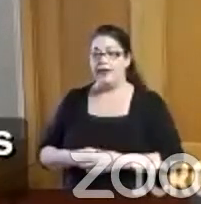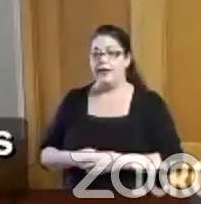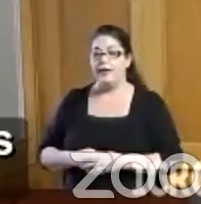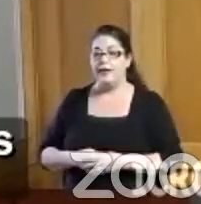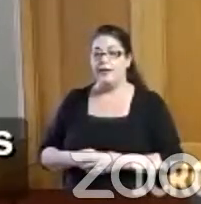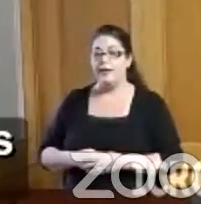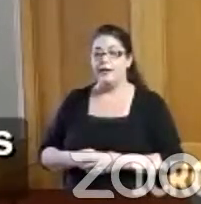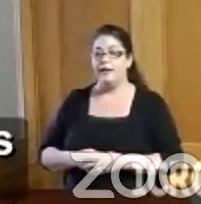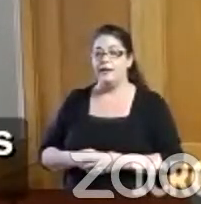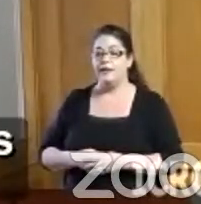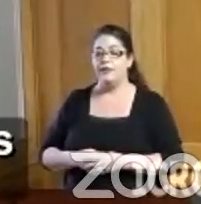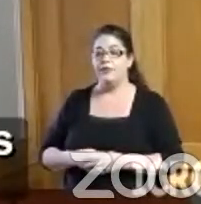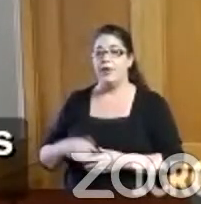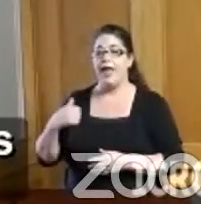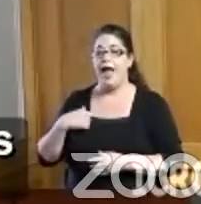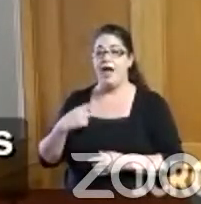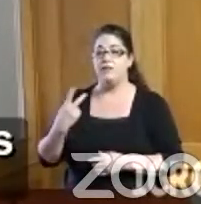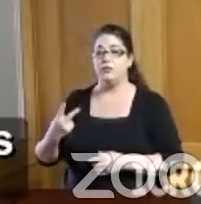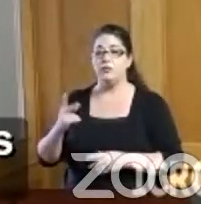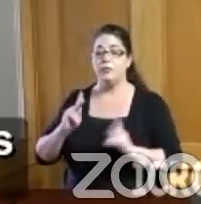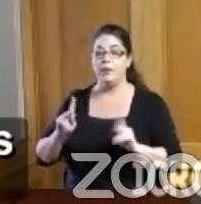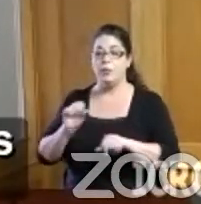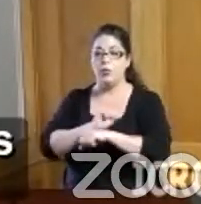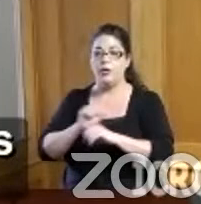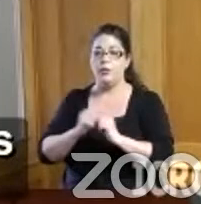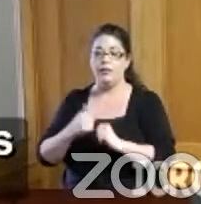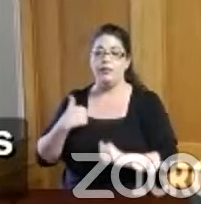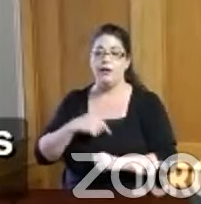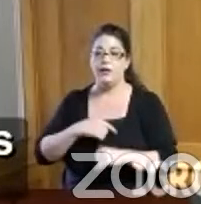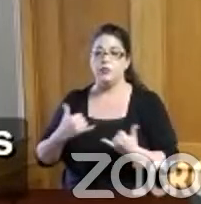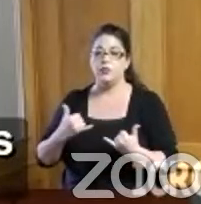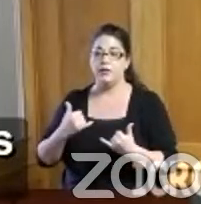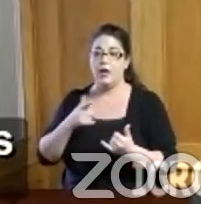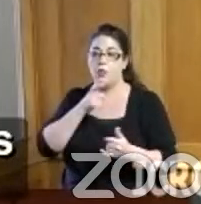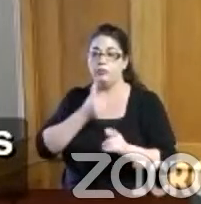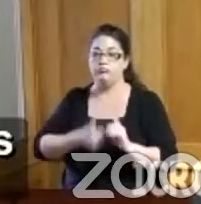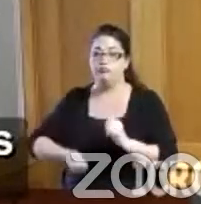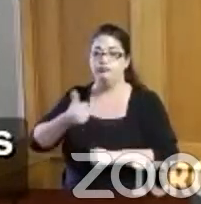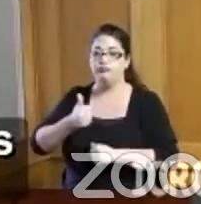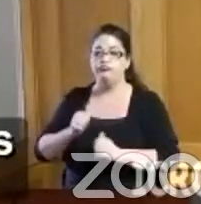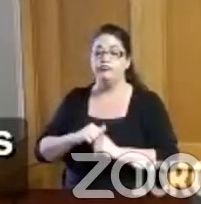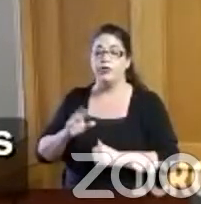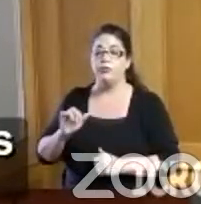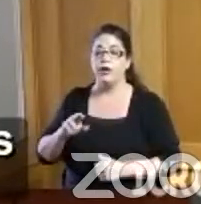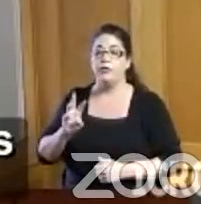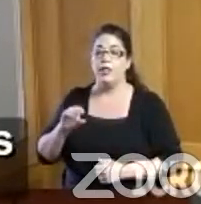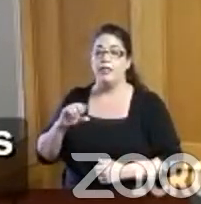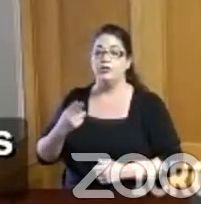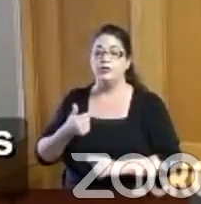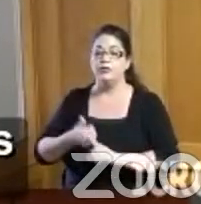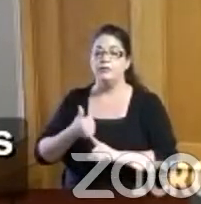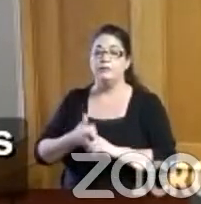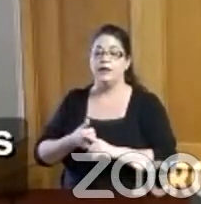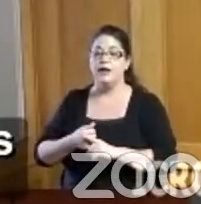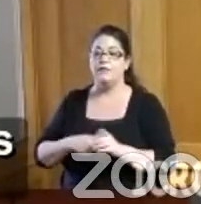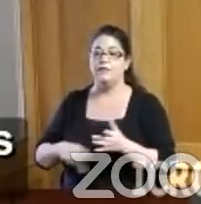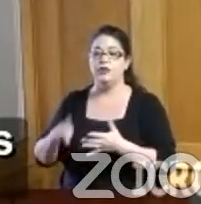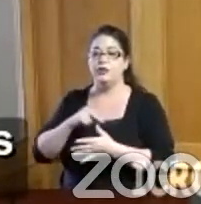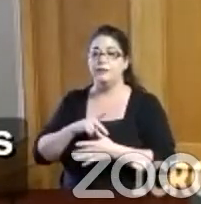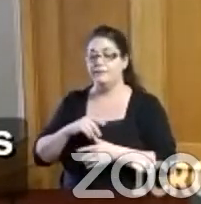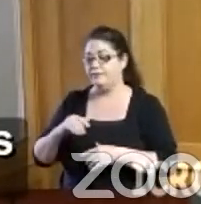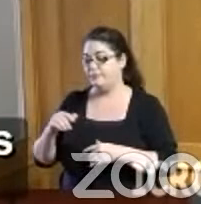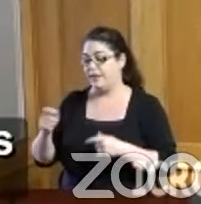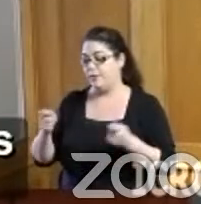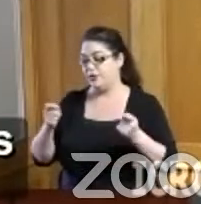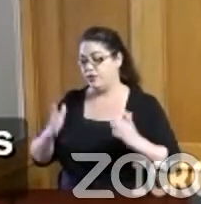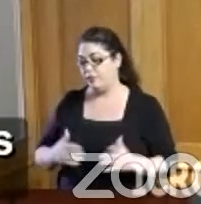deputy directors, Mary Lynn Loader, who is also our chief operating officer, and Ryan Welsh, who is also our chief engineer. We have 2 items